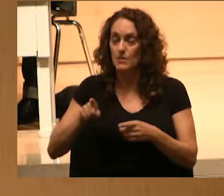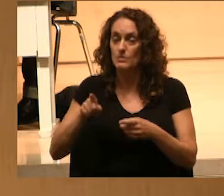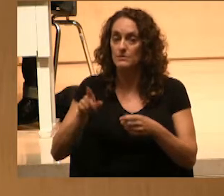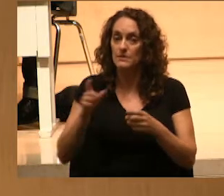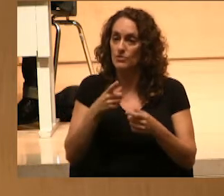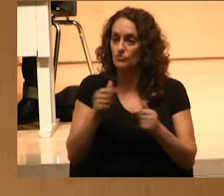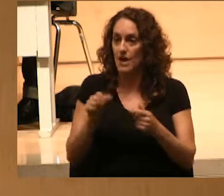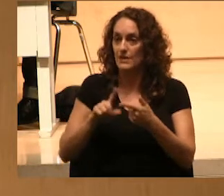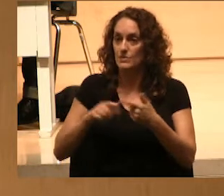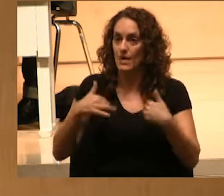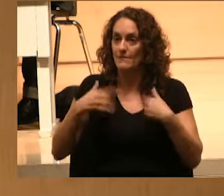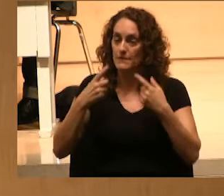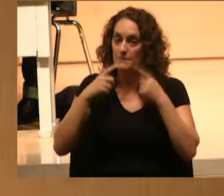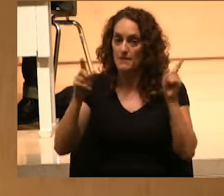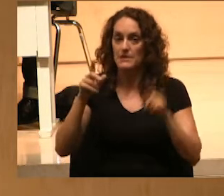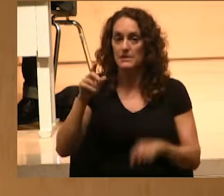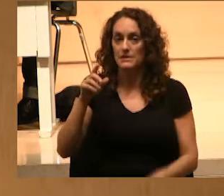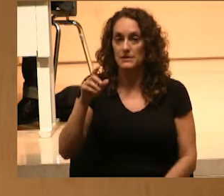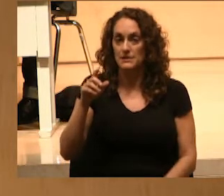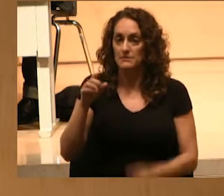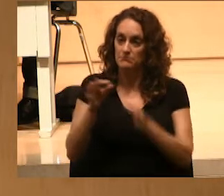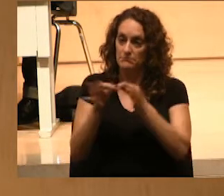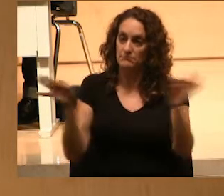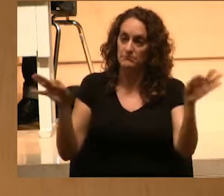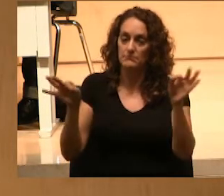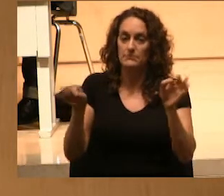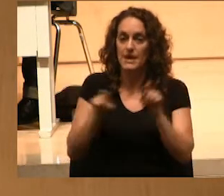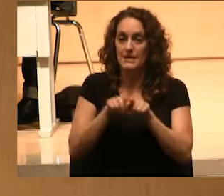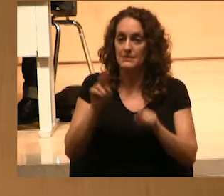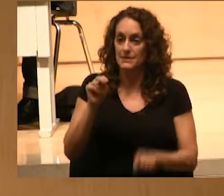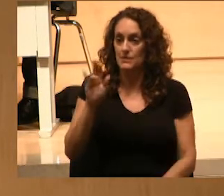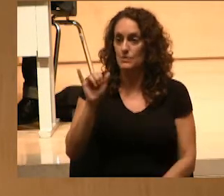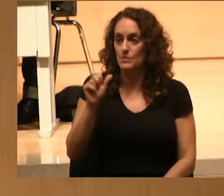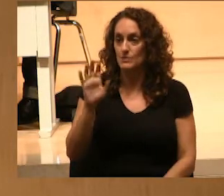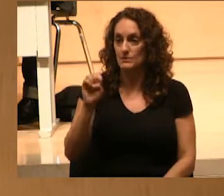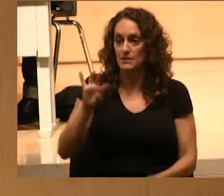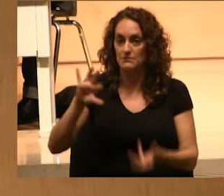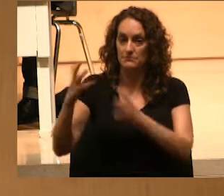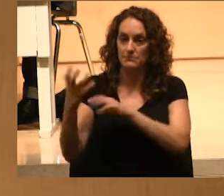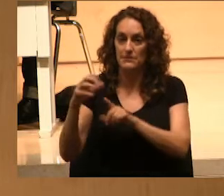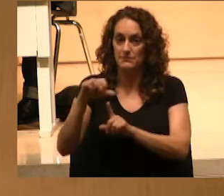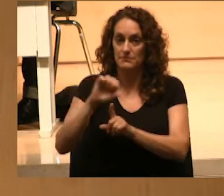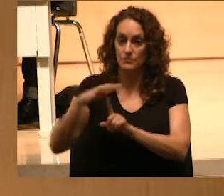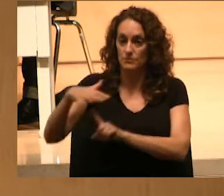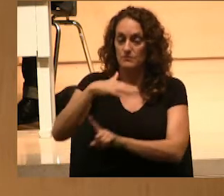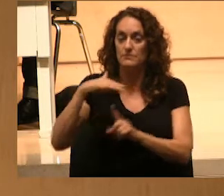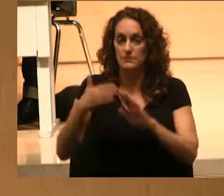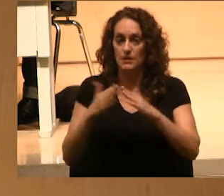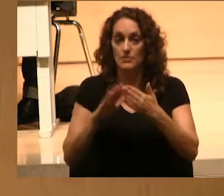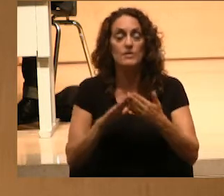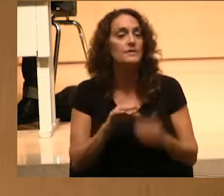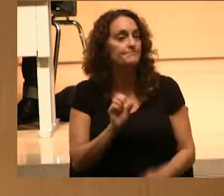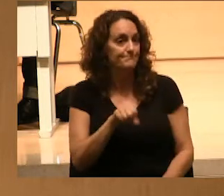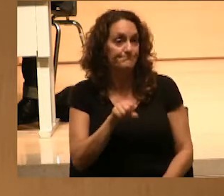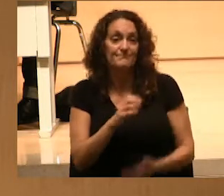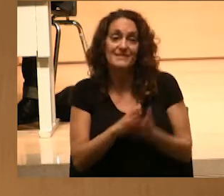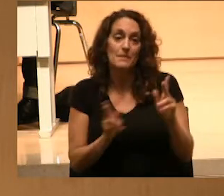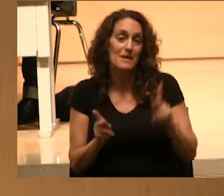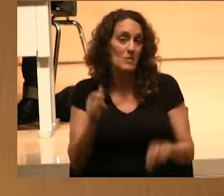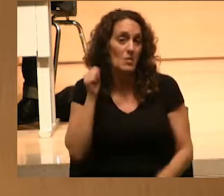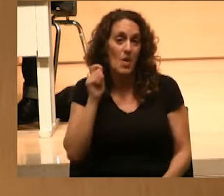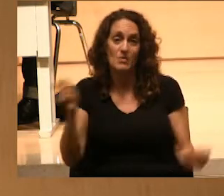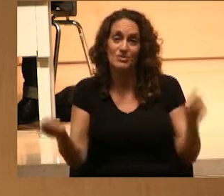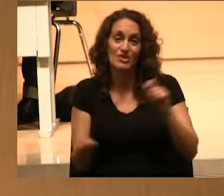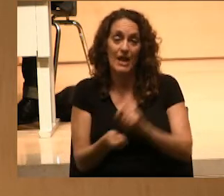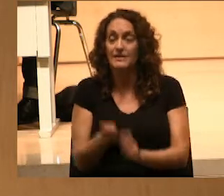public nuisance. So people have actually already sat down with them and went through what's happening, and well, some people are just not going to change,